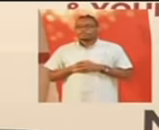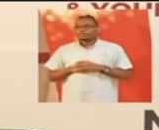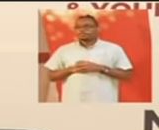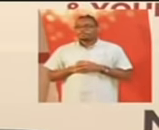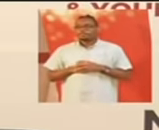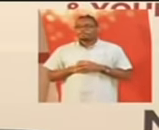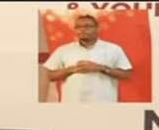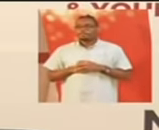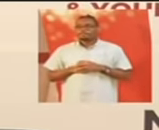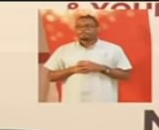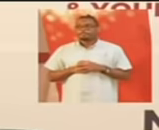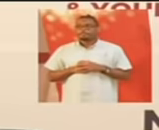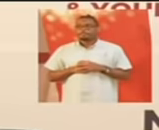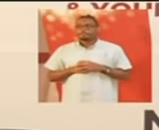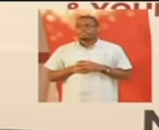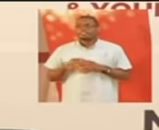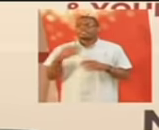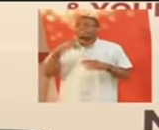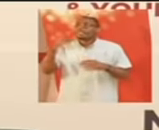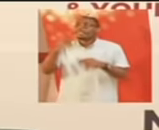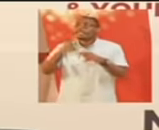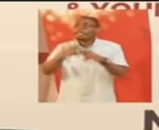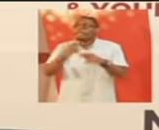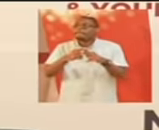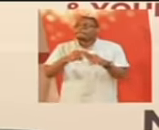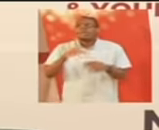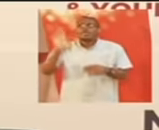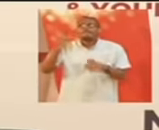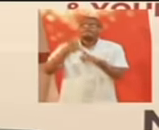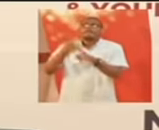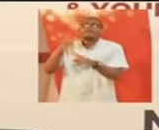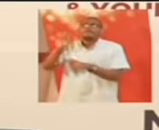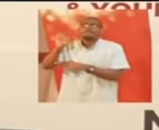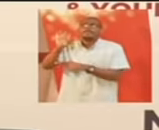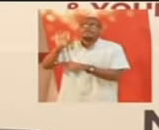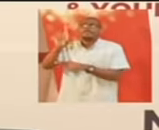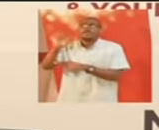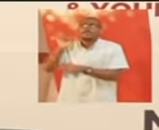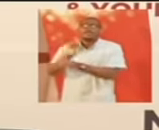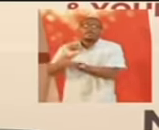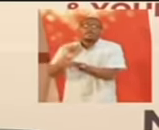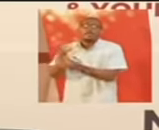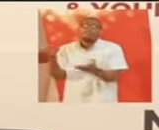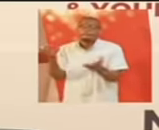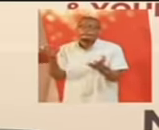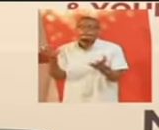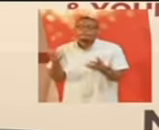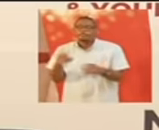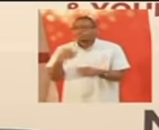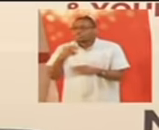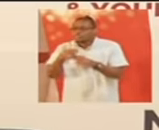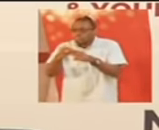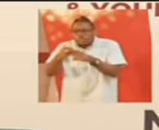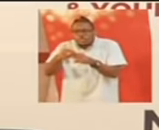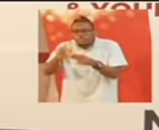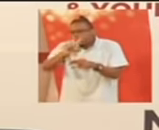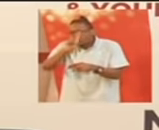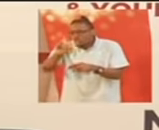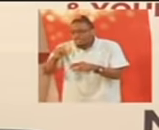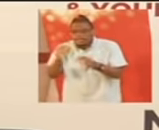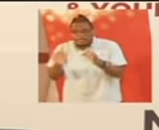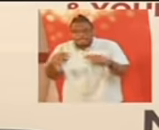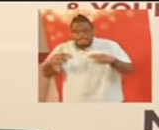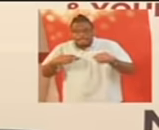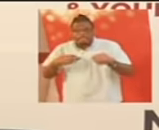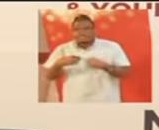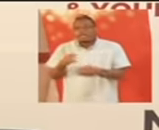representatives indicate your name, the media house that you represent, before posing 2 brief questions, please. If time allows, we will accept